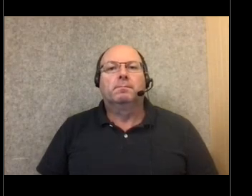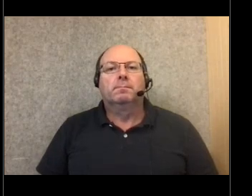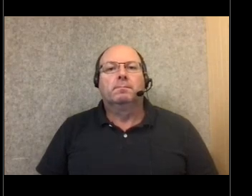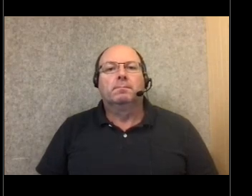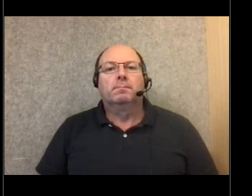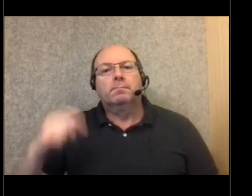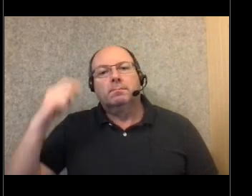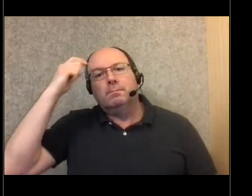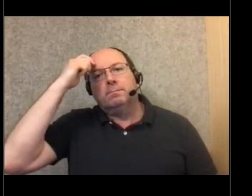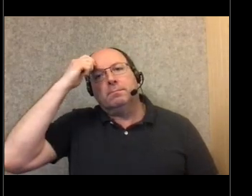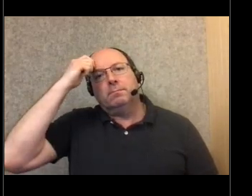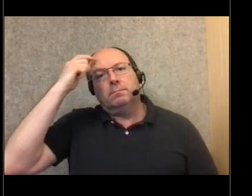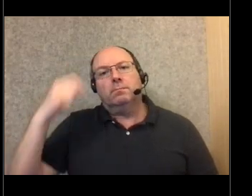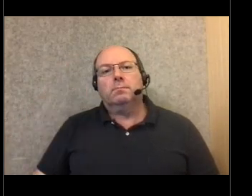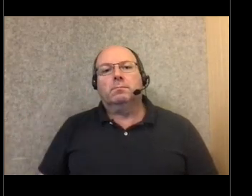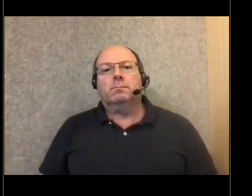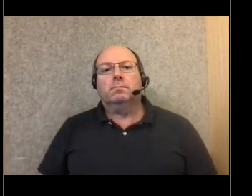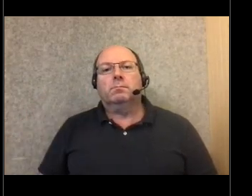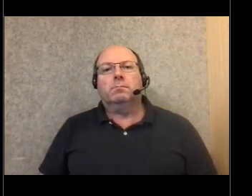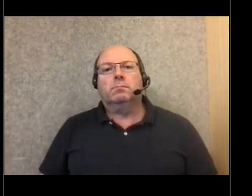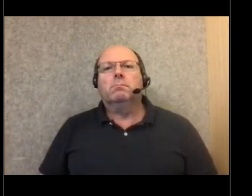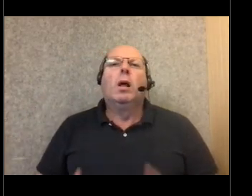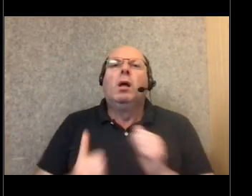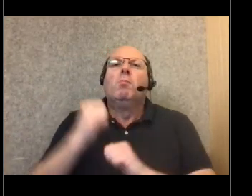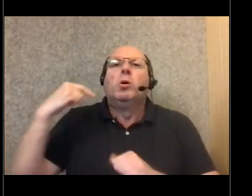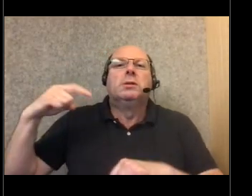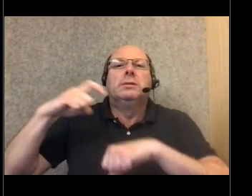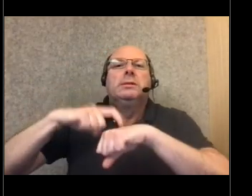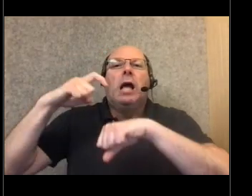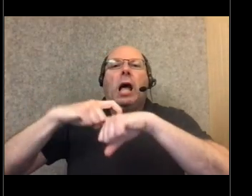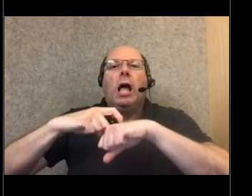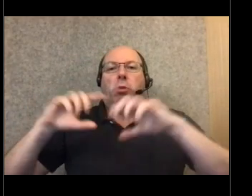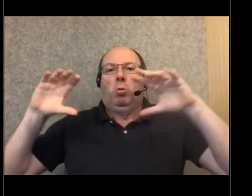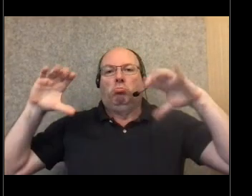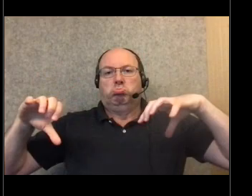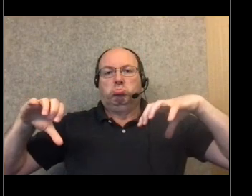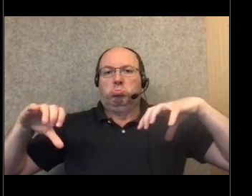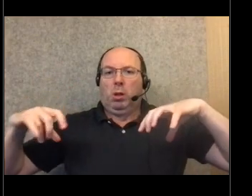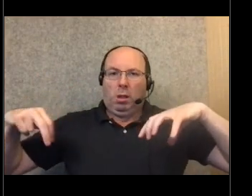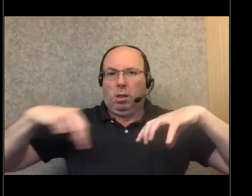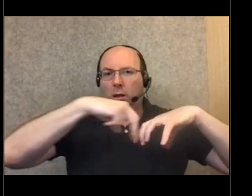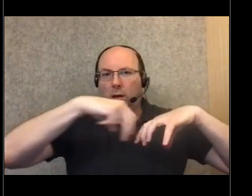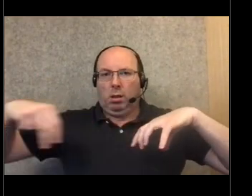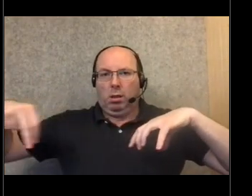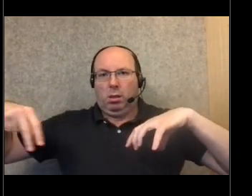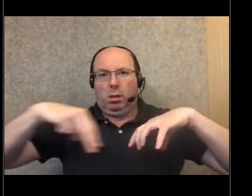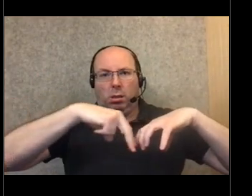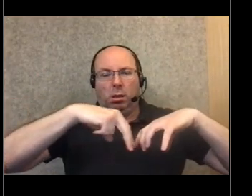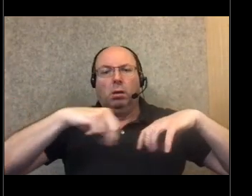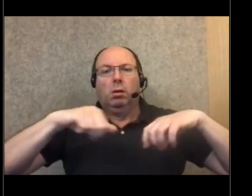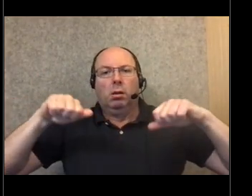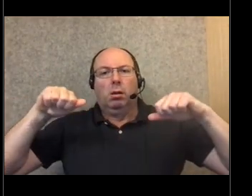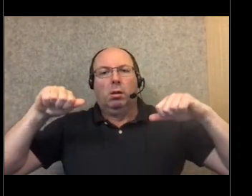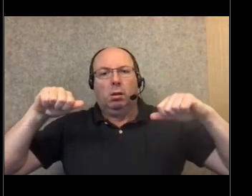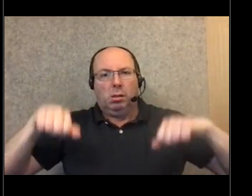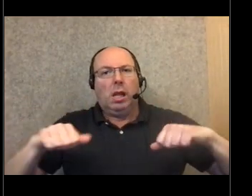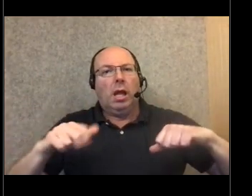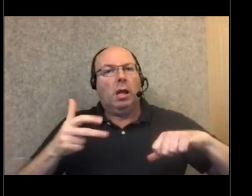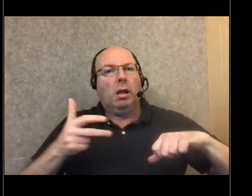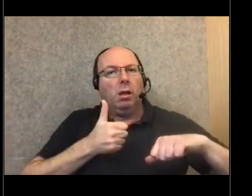be considered achievable. However, when such a vehicular route is used as